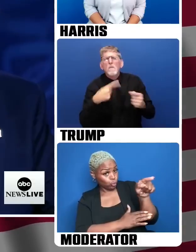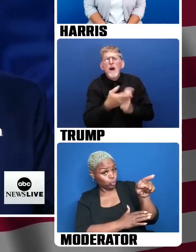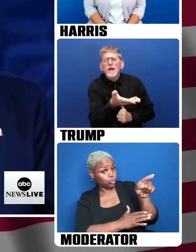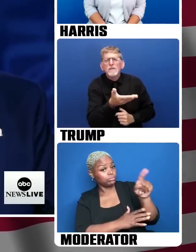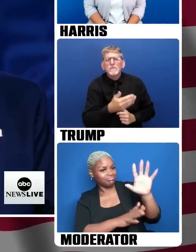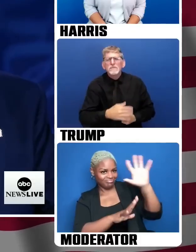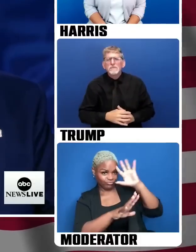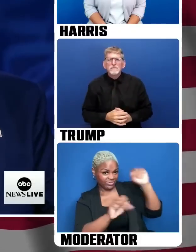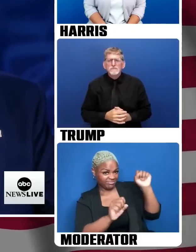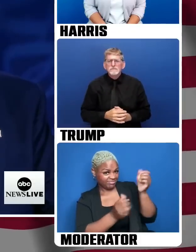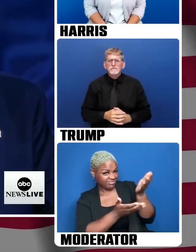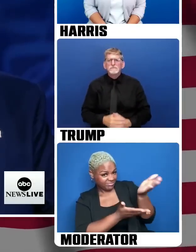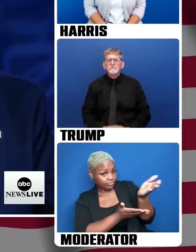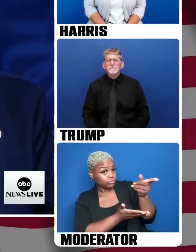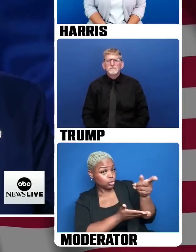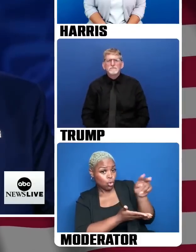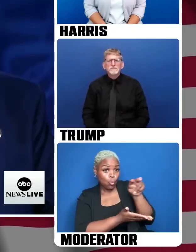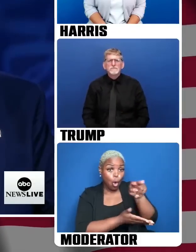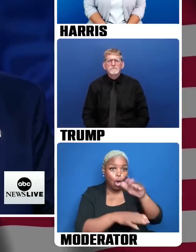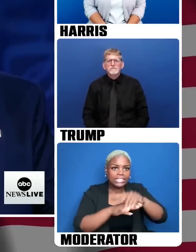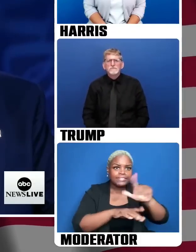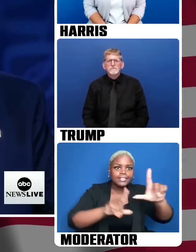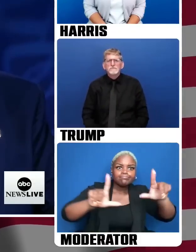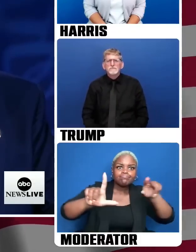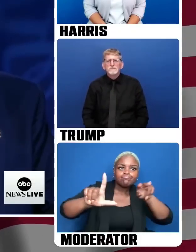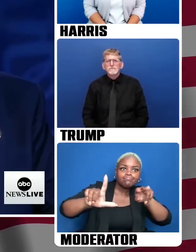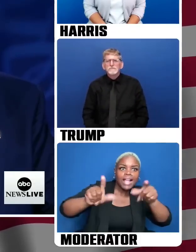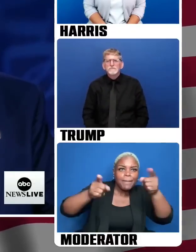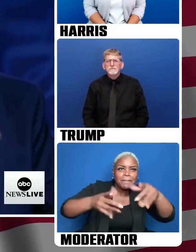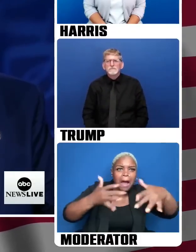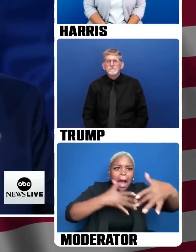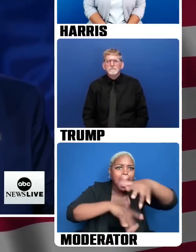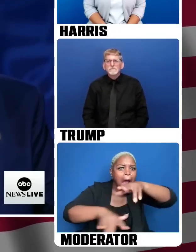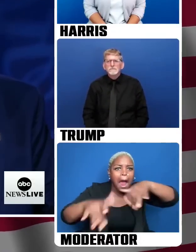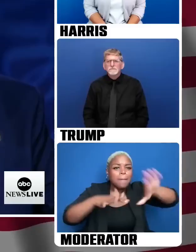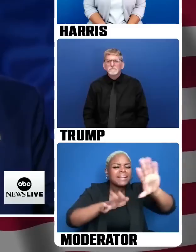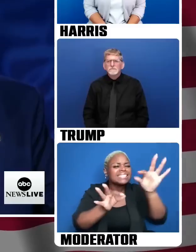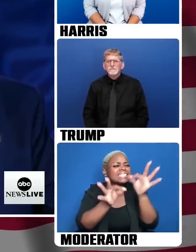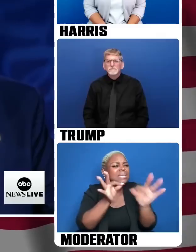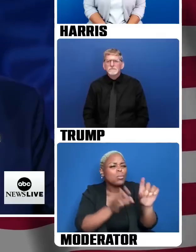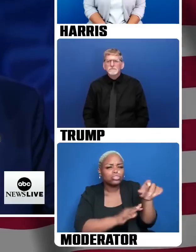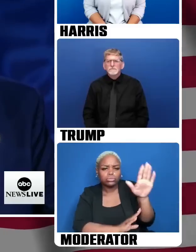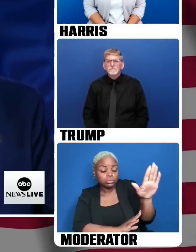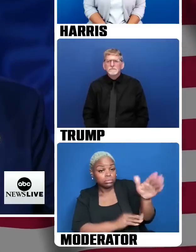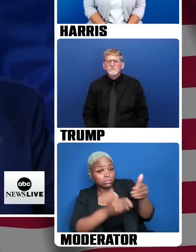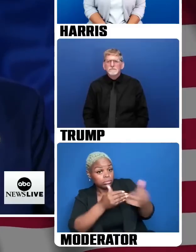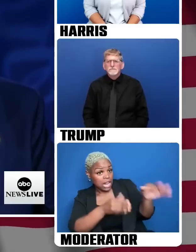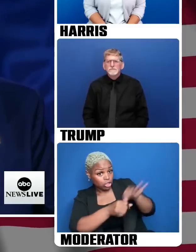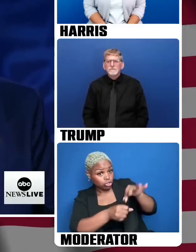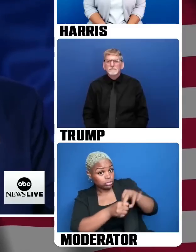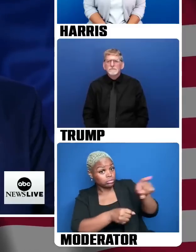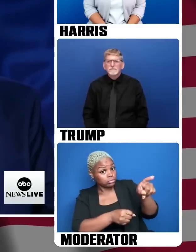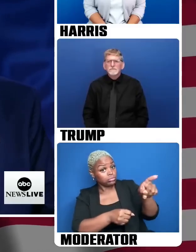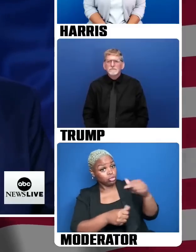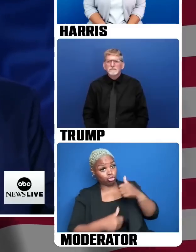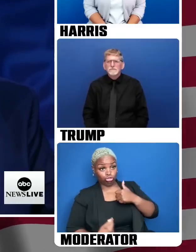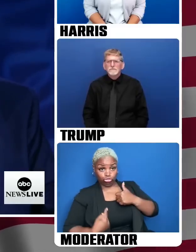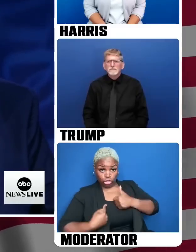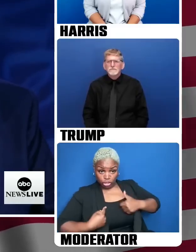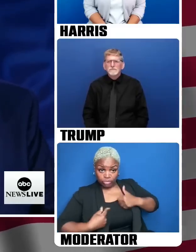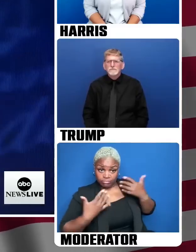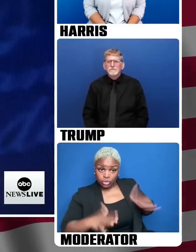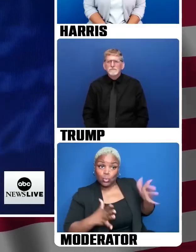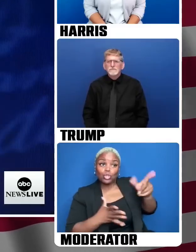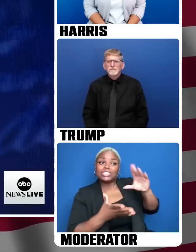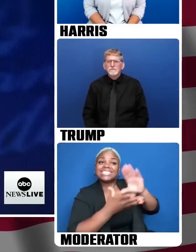on television. It's a very simple question as we move forward toward another election. Is there anything you regret about what you did on that day?